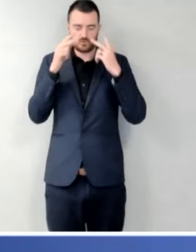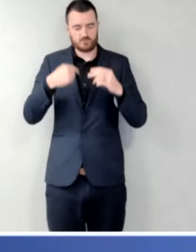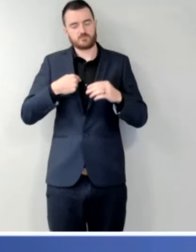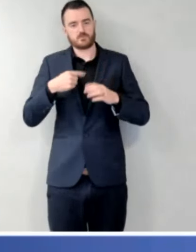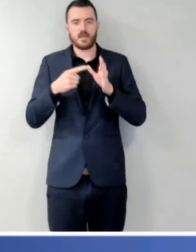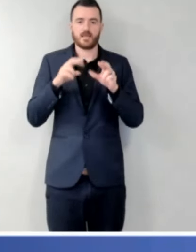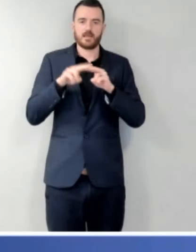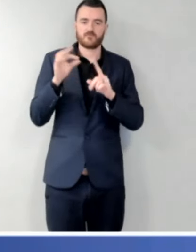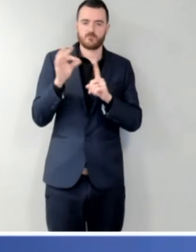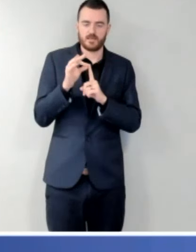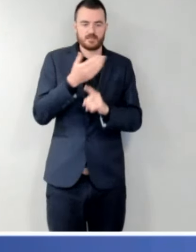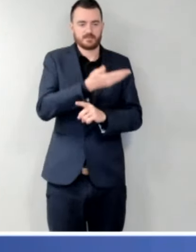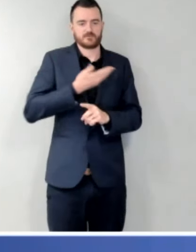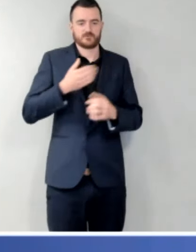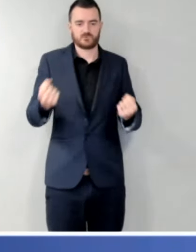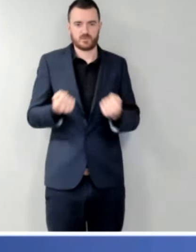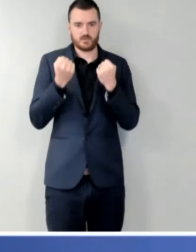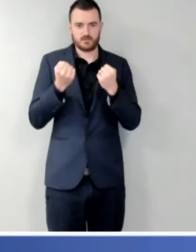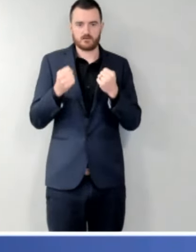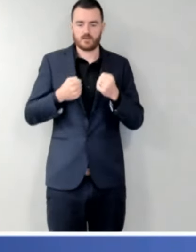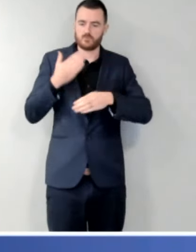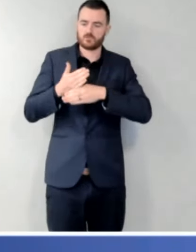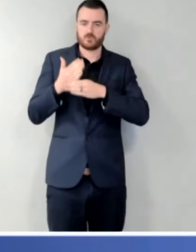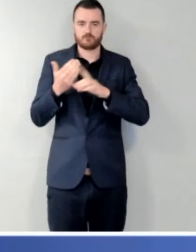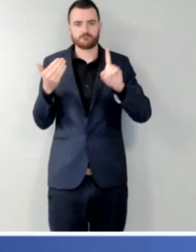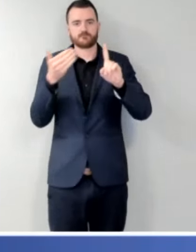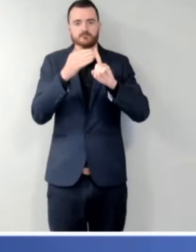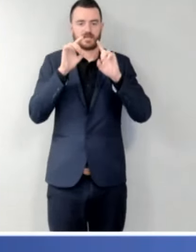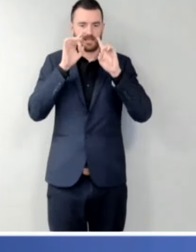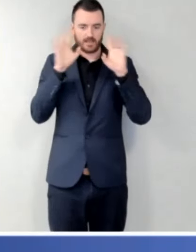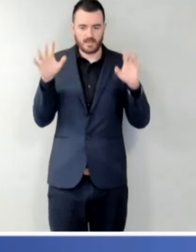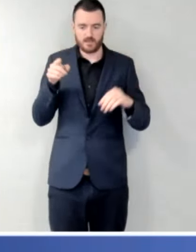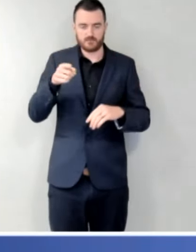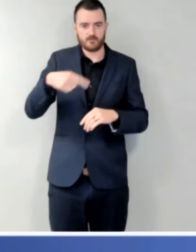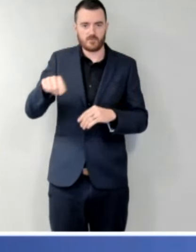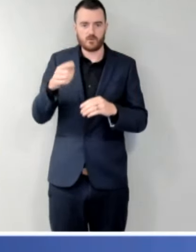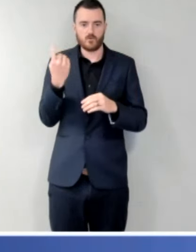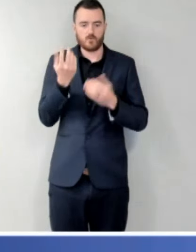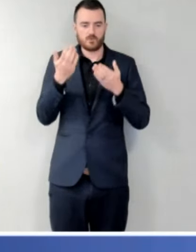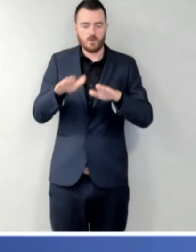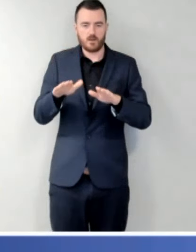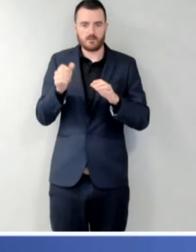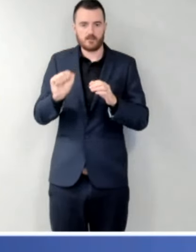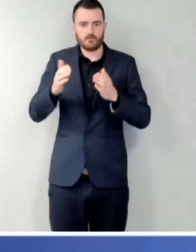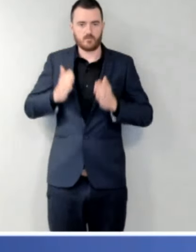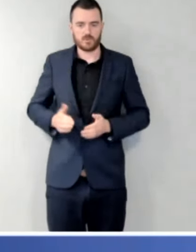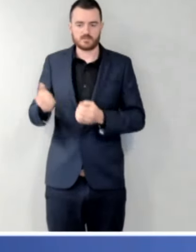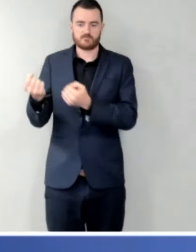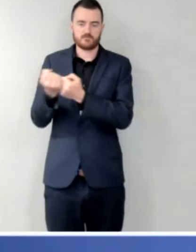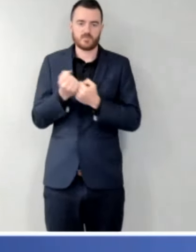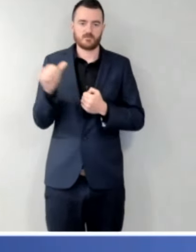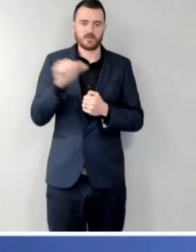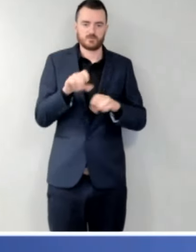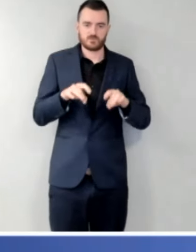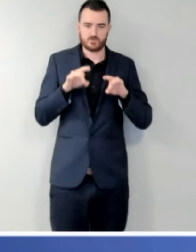was clear: do everything possible to return loved ones, find the truth, seek justice, and